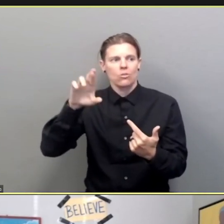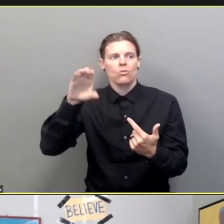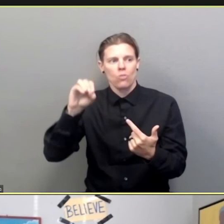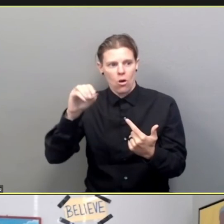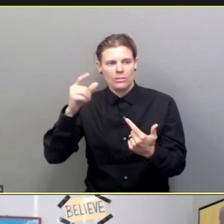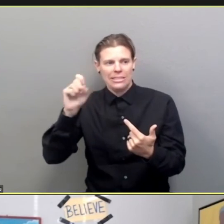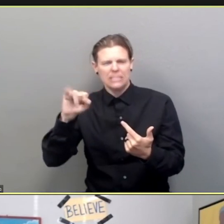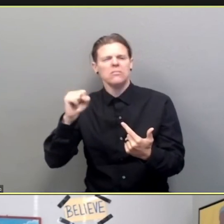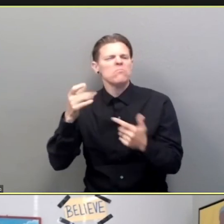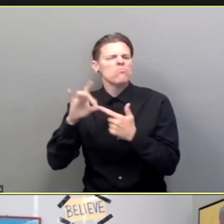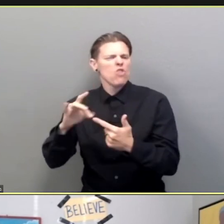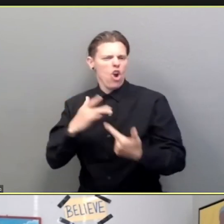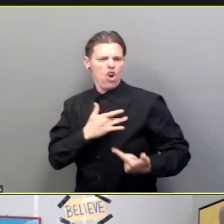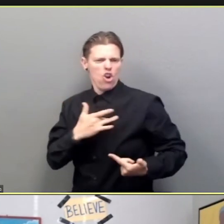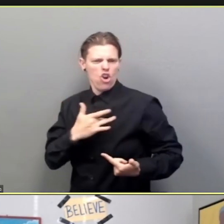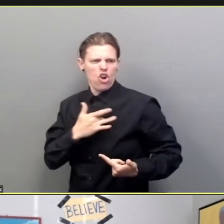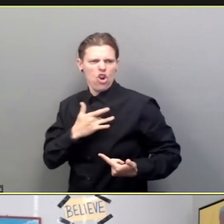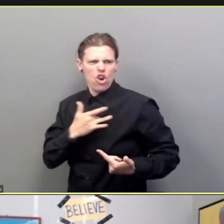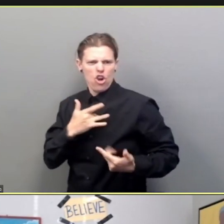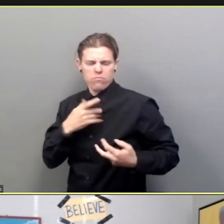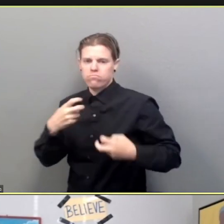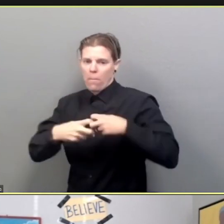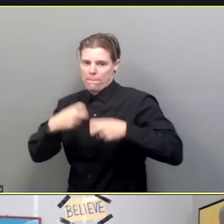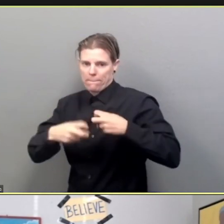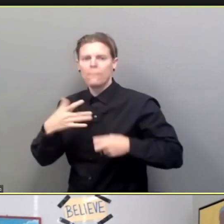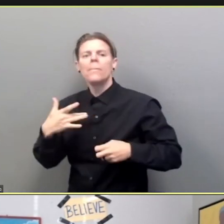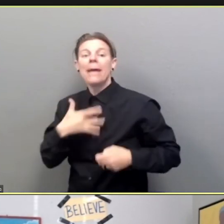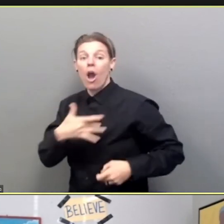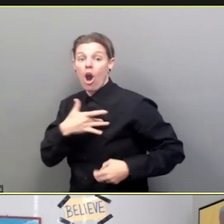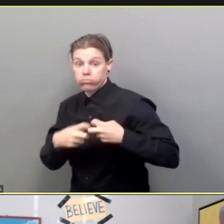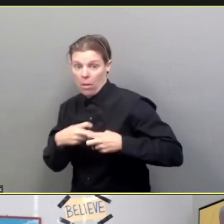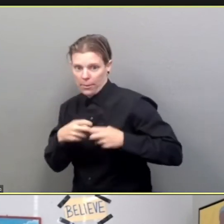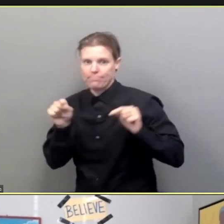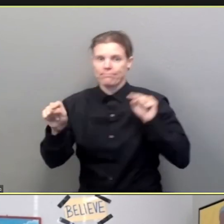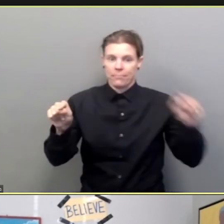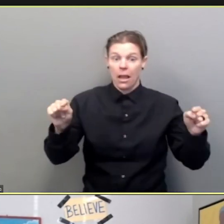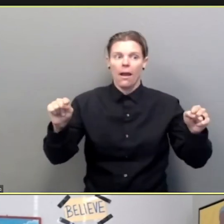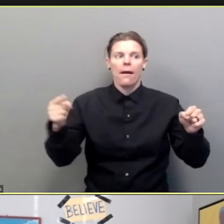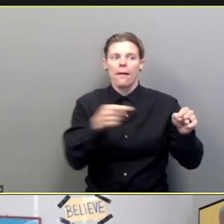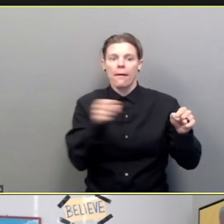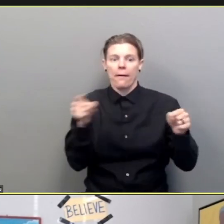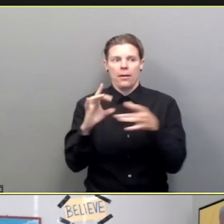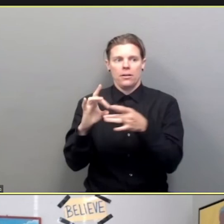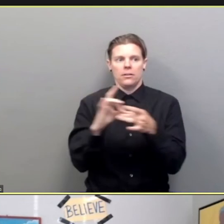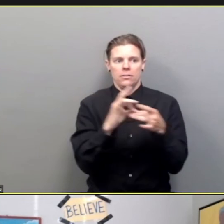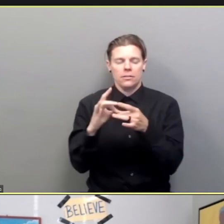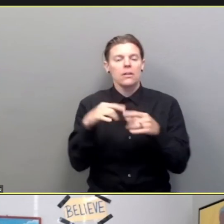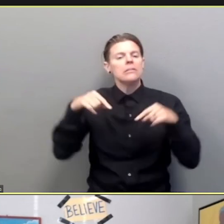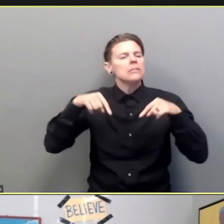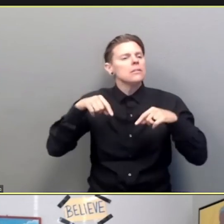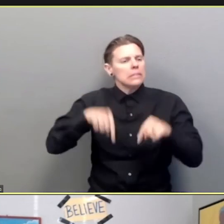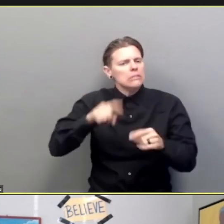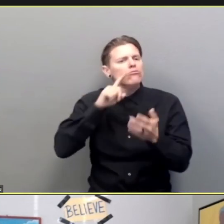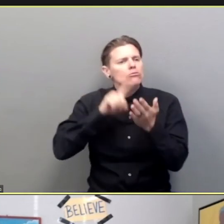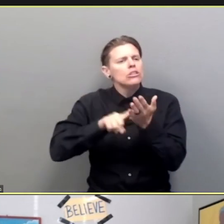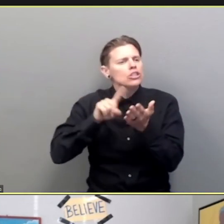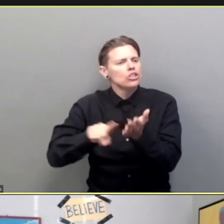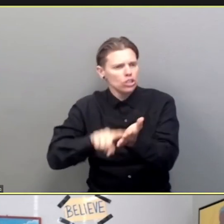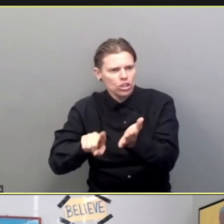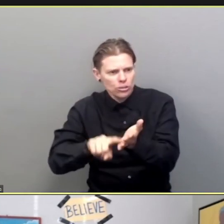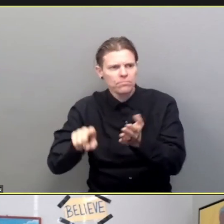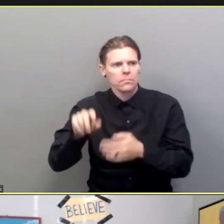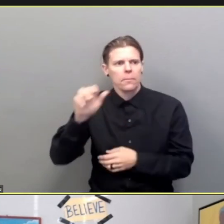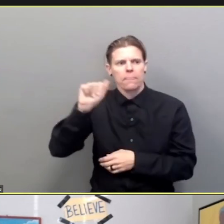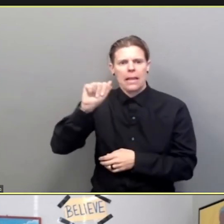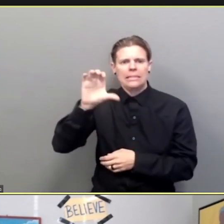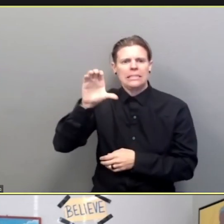there's this body of evidence was just recently reviewed by the ACIP, and then before that,